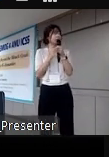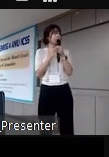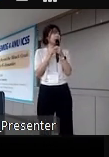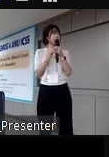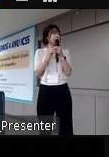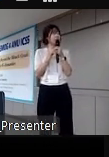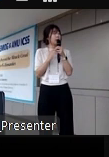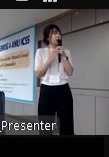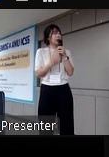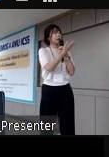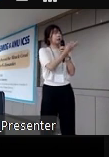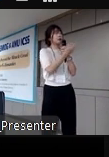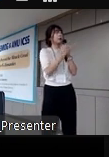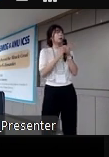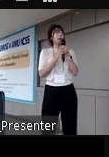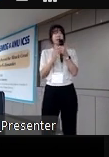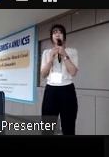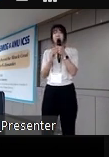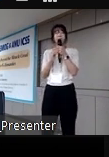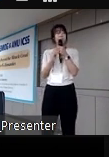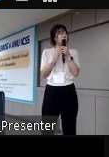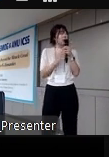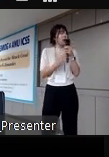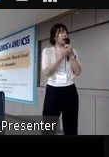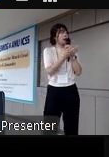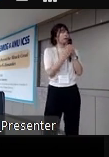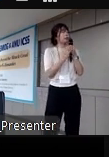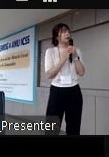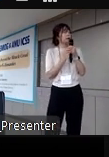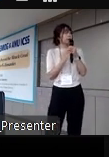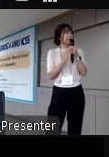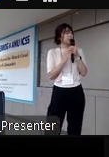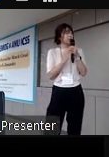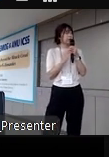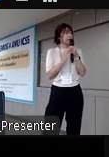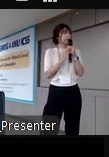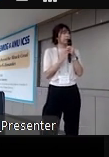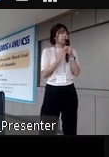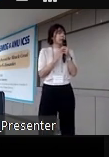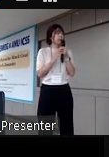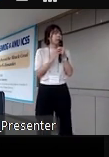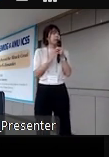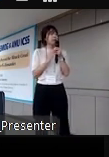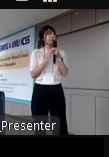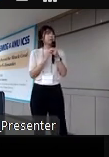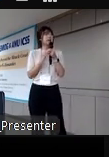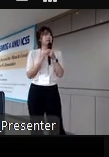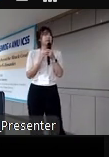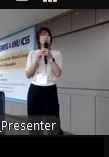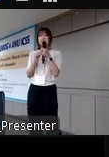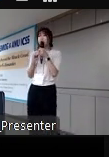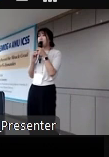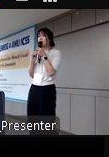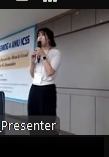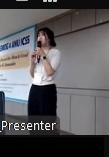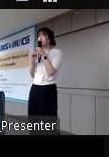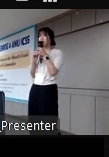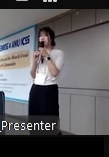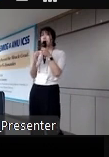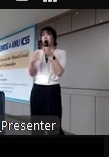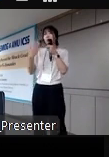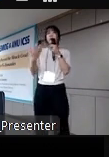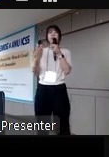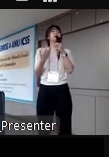language morphology, as well as collocation. And one of the implications of this is that we reduce the lexical specification of